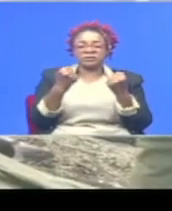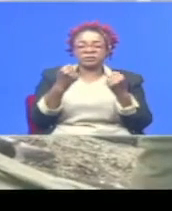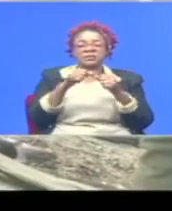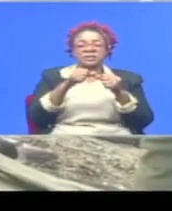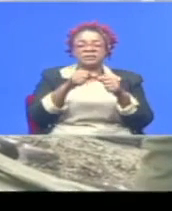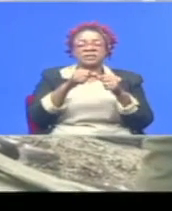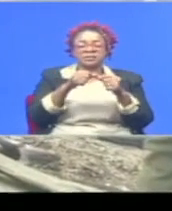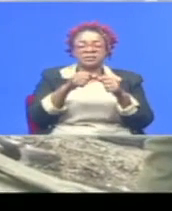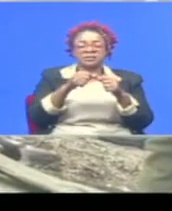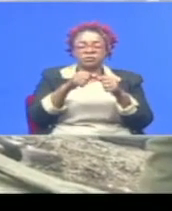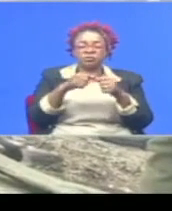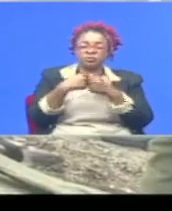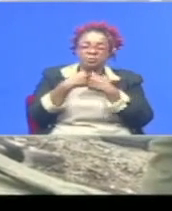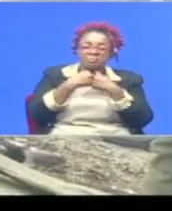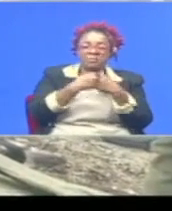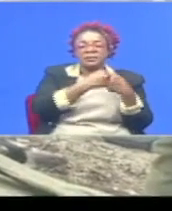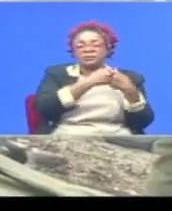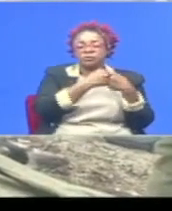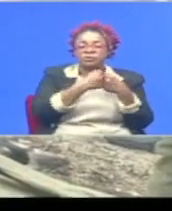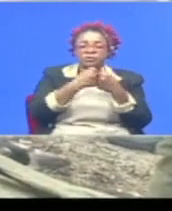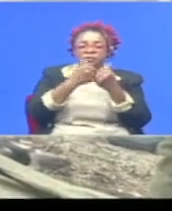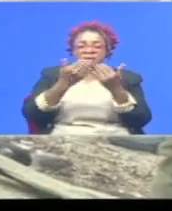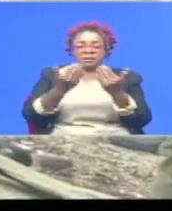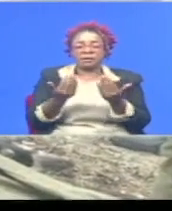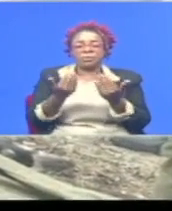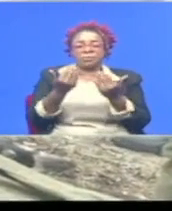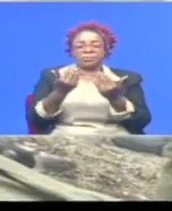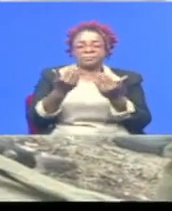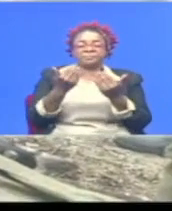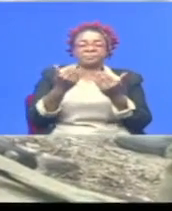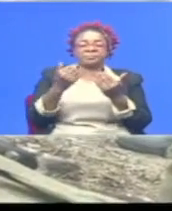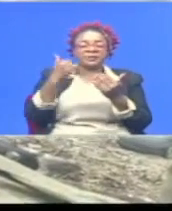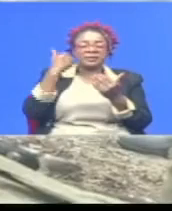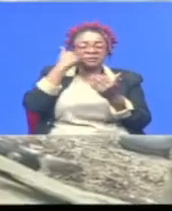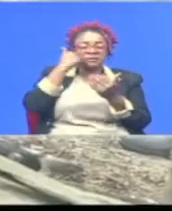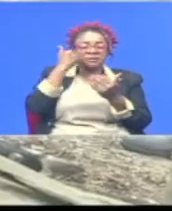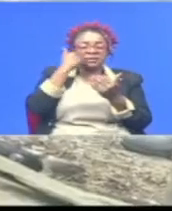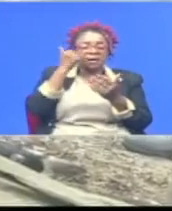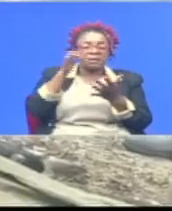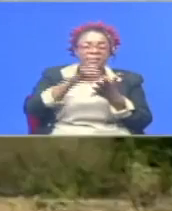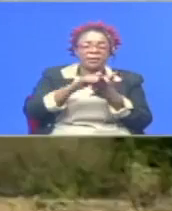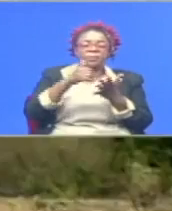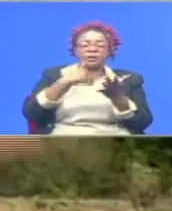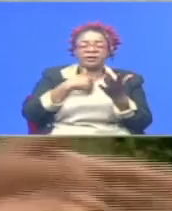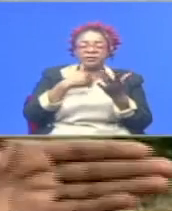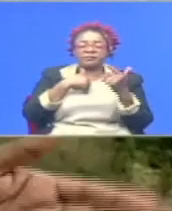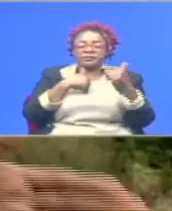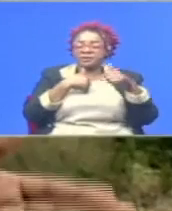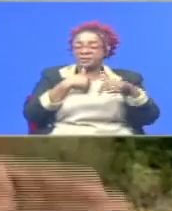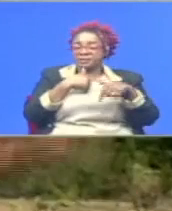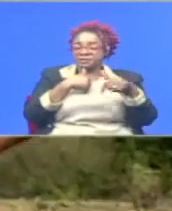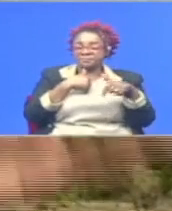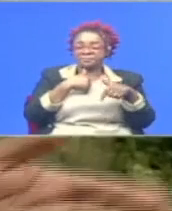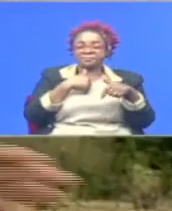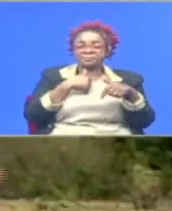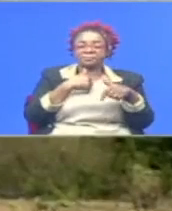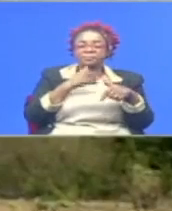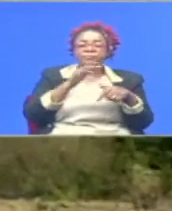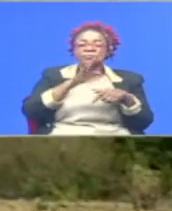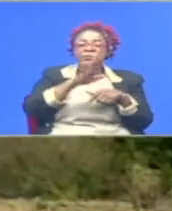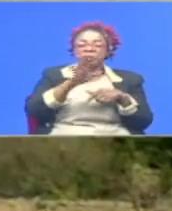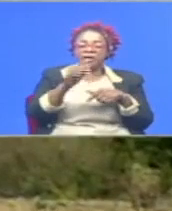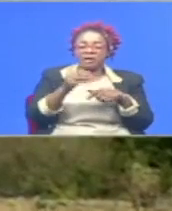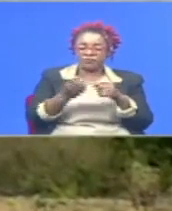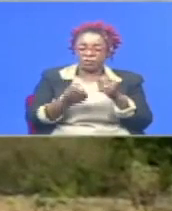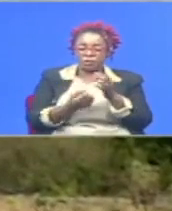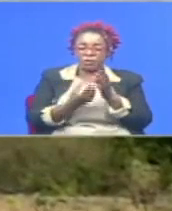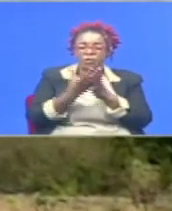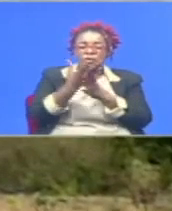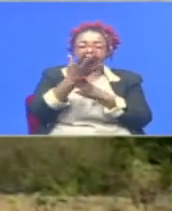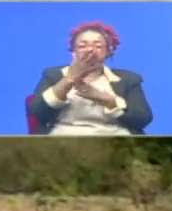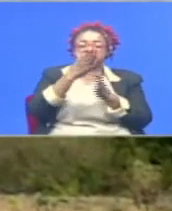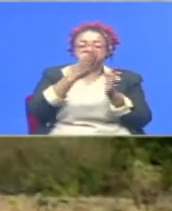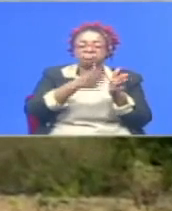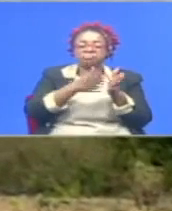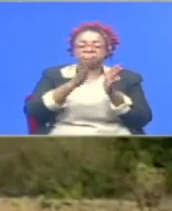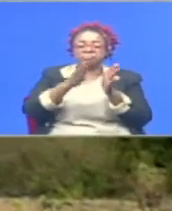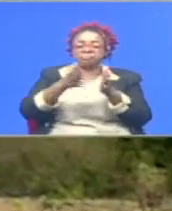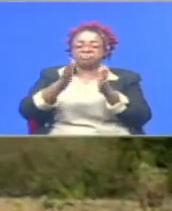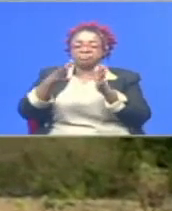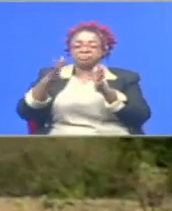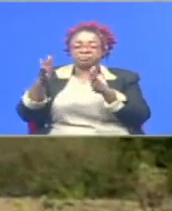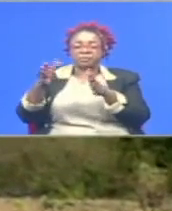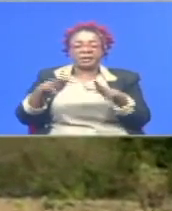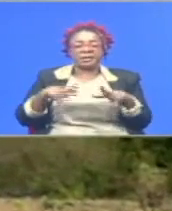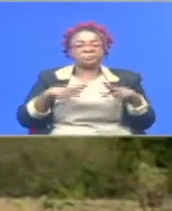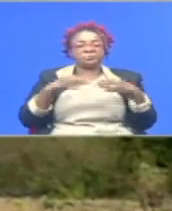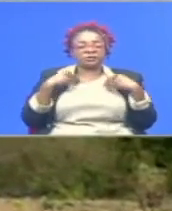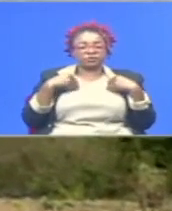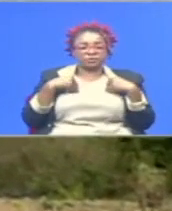to battle these now tropical diseases that we experience here. The bongos have gone through those stages of